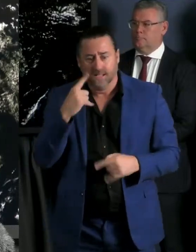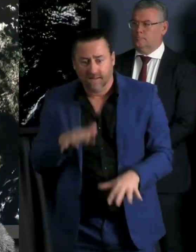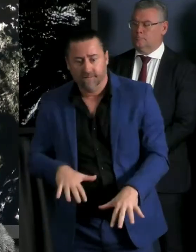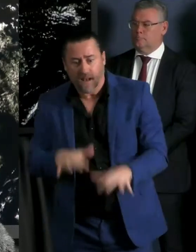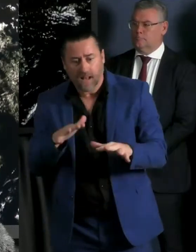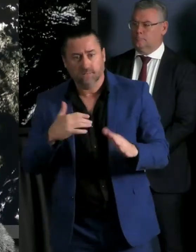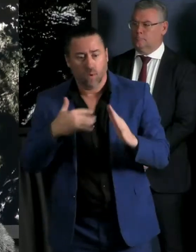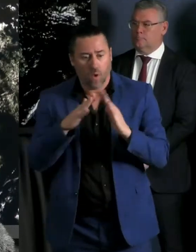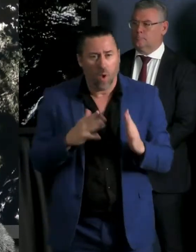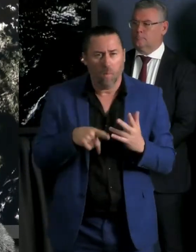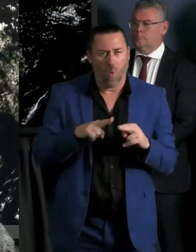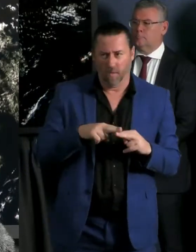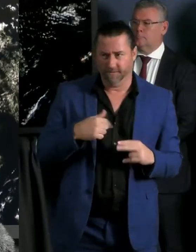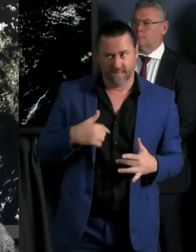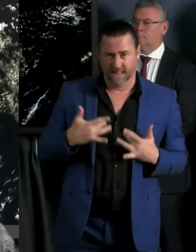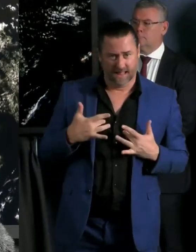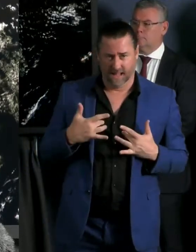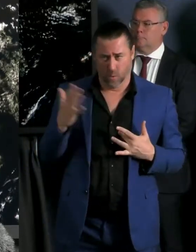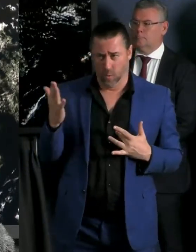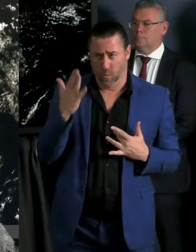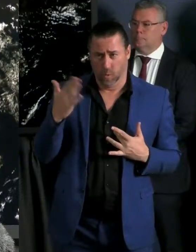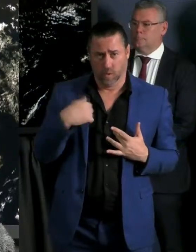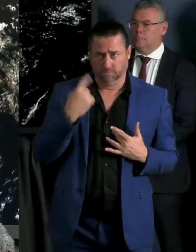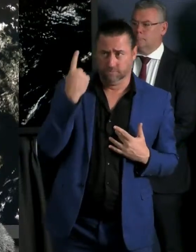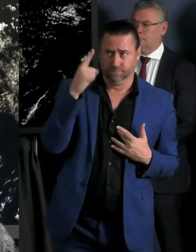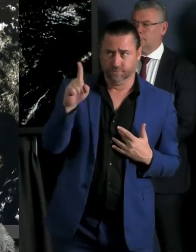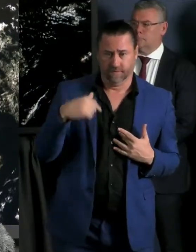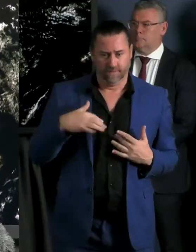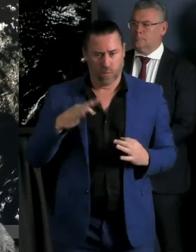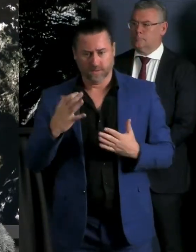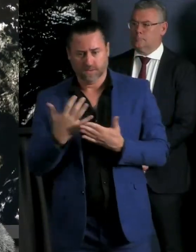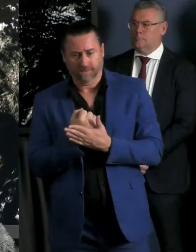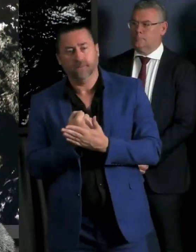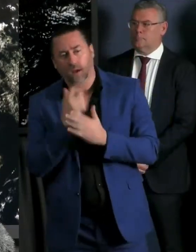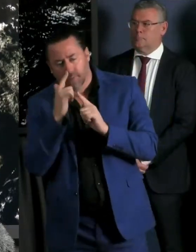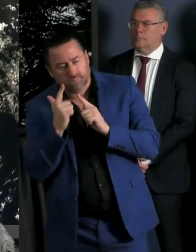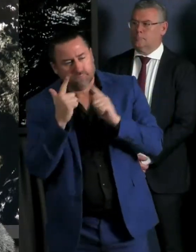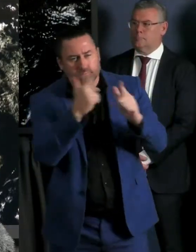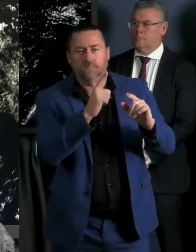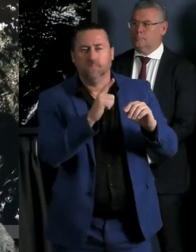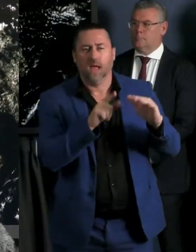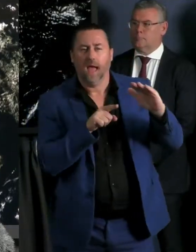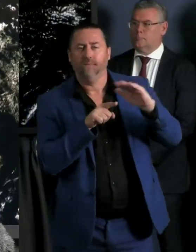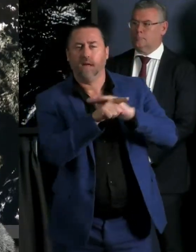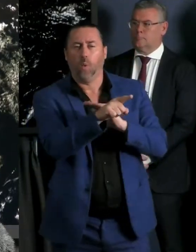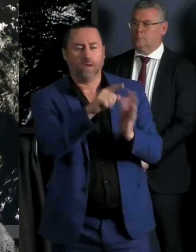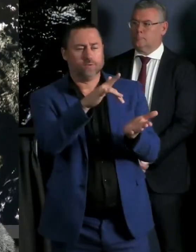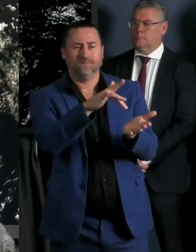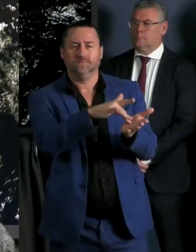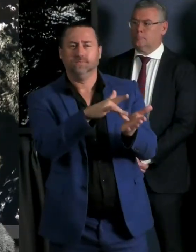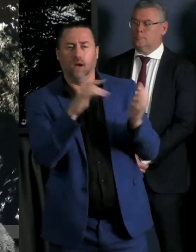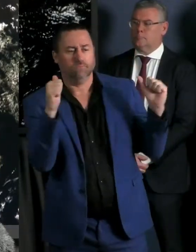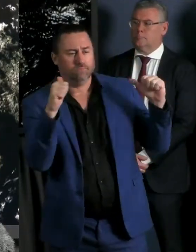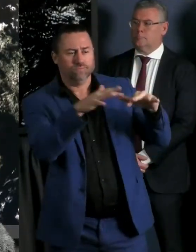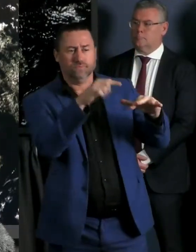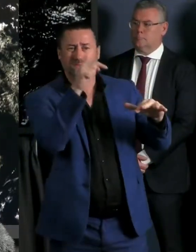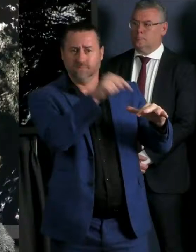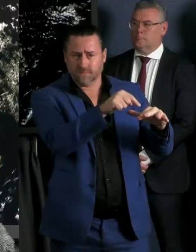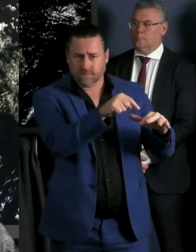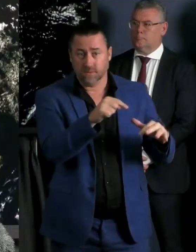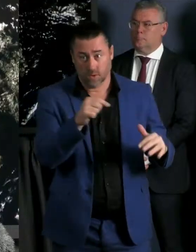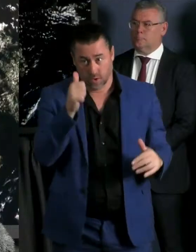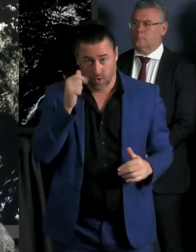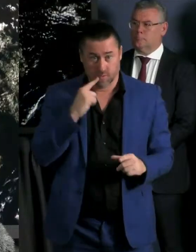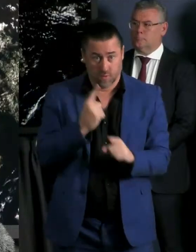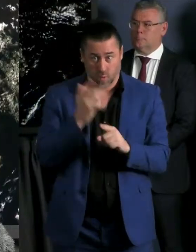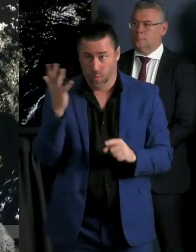feel safe in your home, now is the opportunity to move to an evacuation centre. As we heard the Bureau say, winds will increase